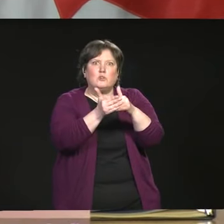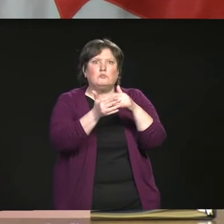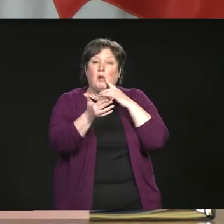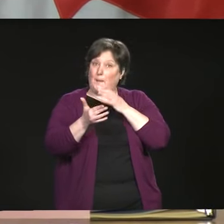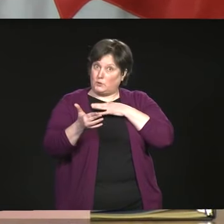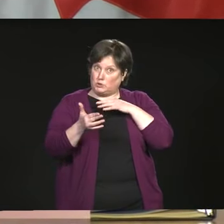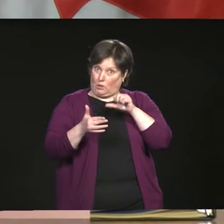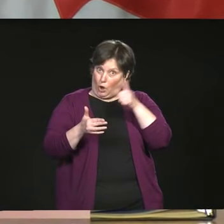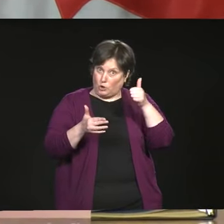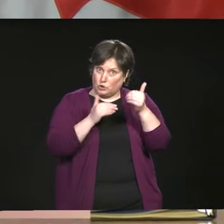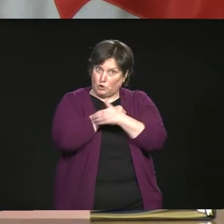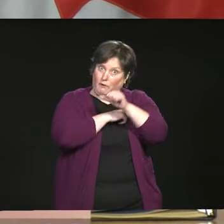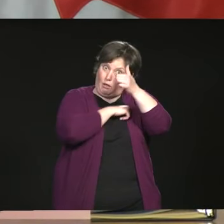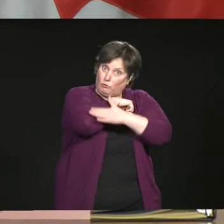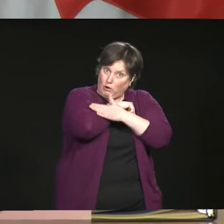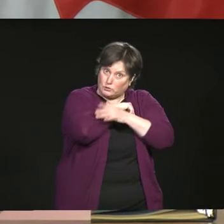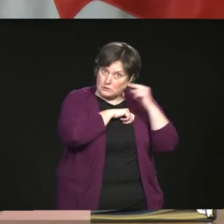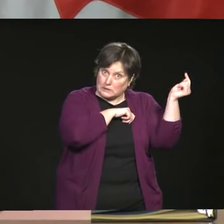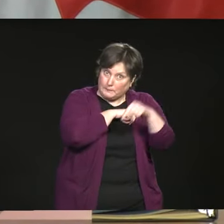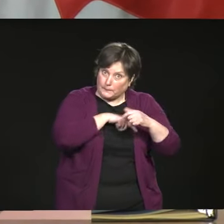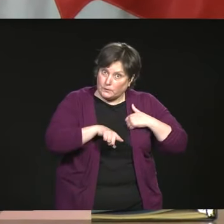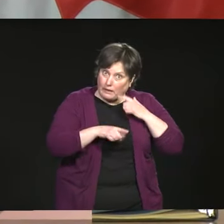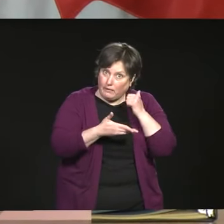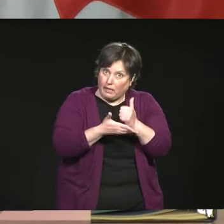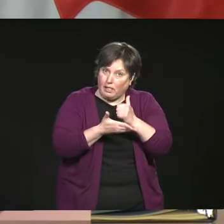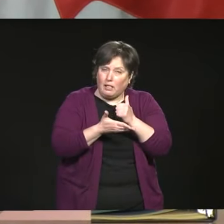fit in with the pledge for equitable health